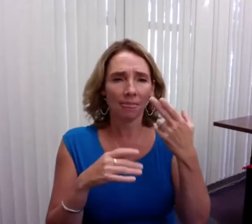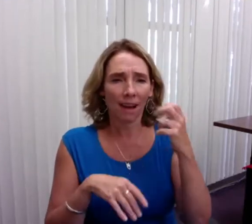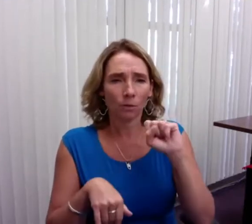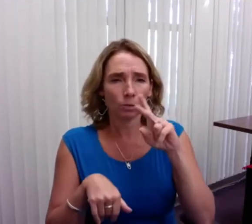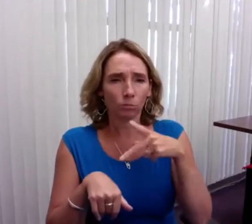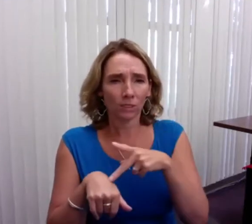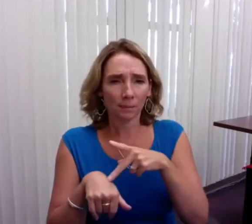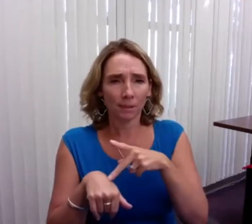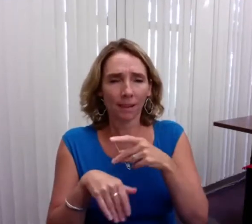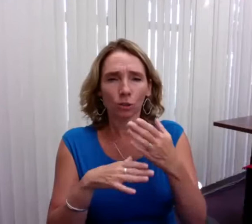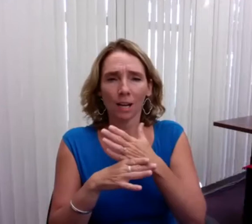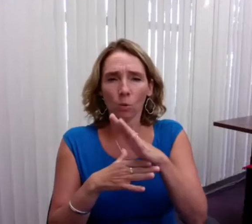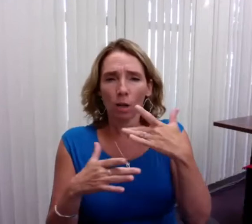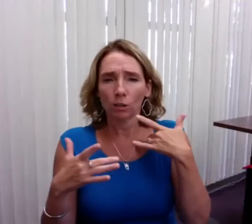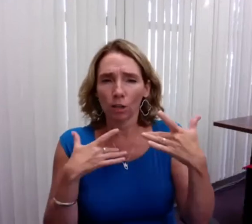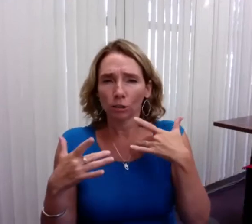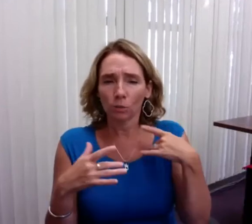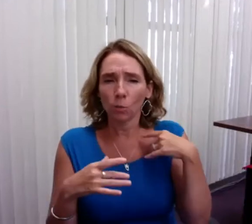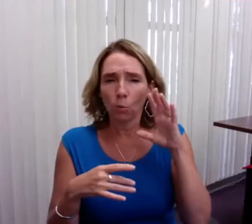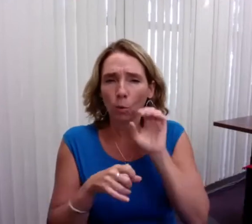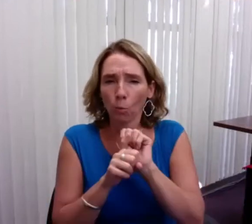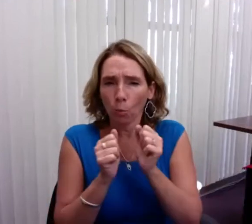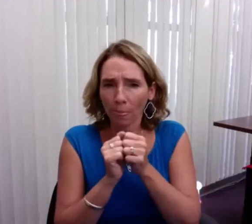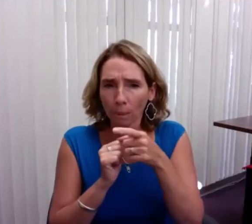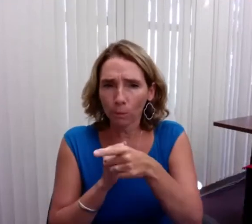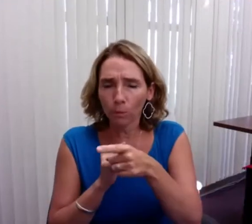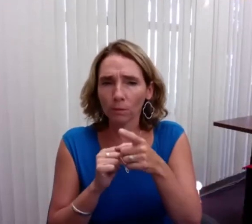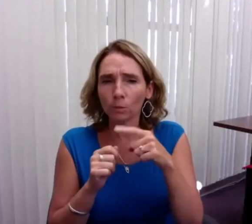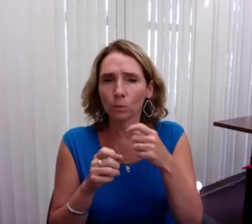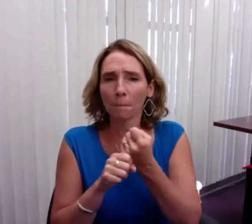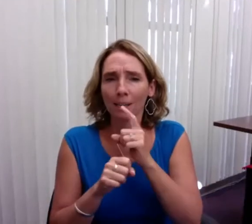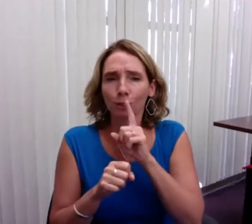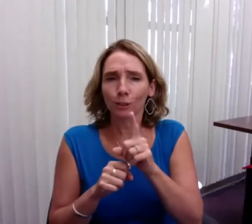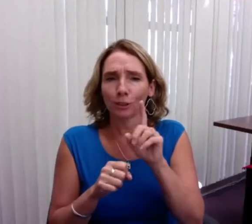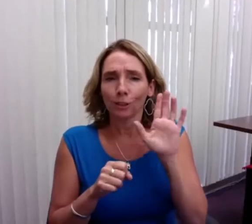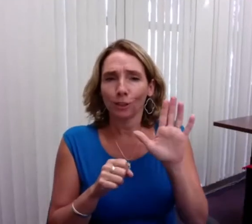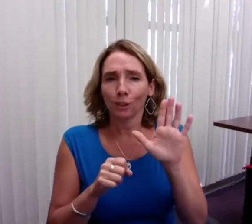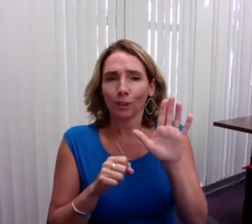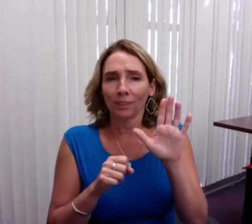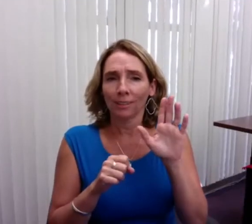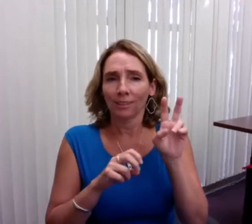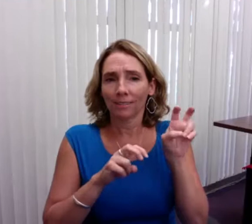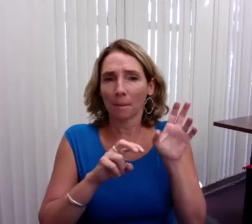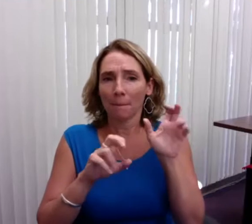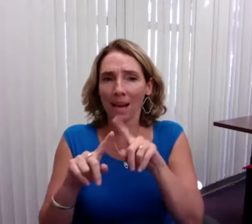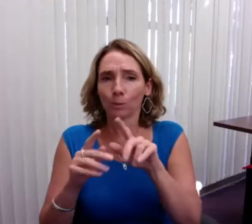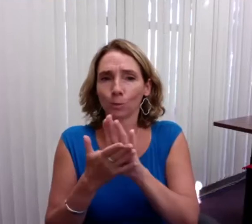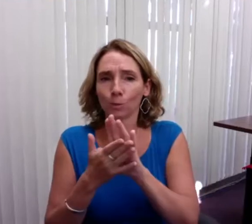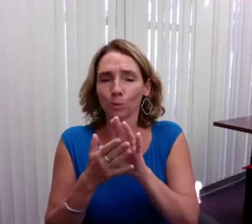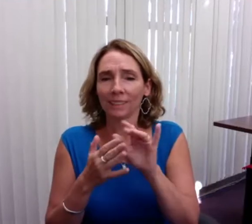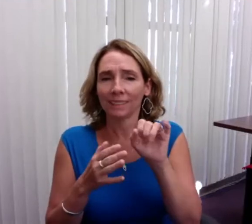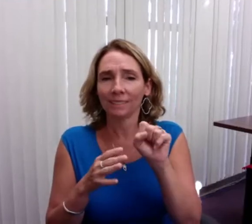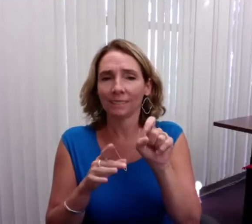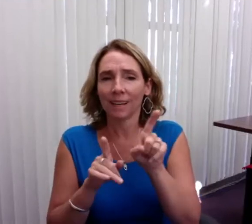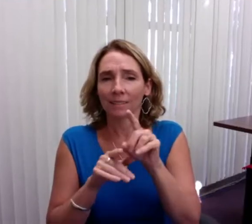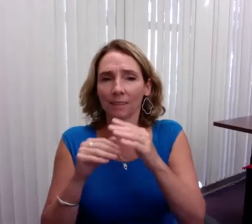I think most importantly, reach out to them, the high school principal, share those concerns. We'll work together to make sure